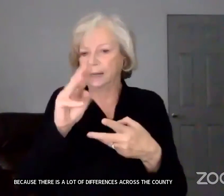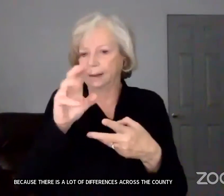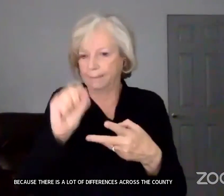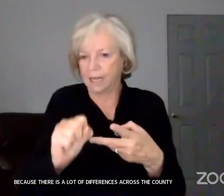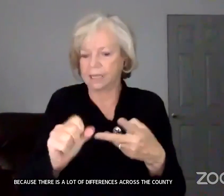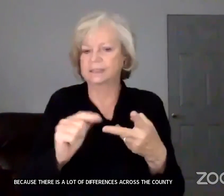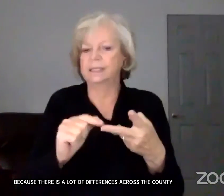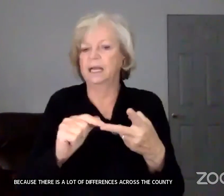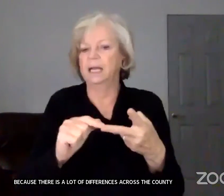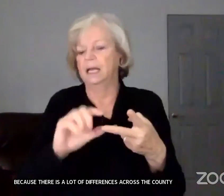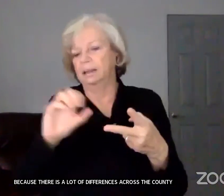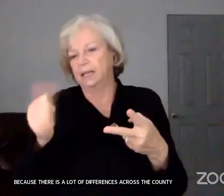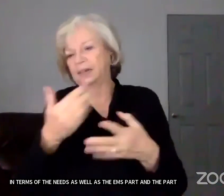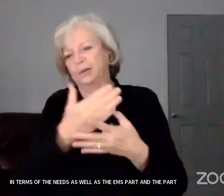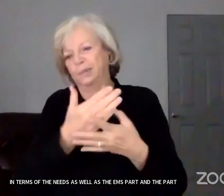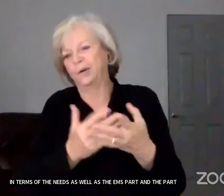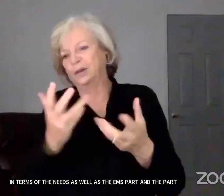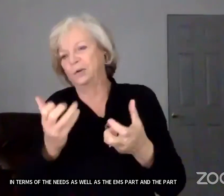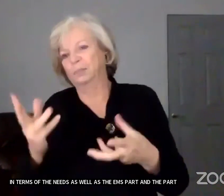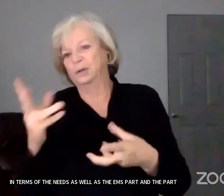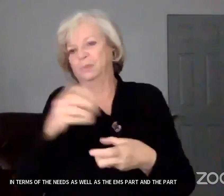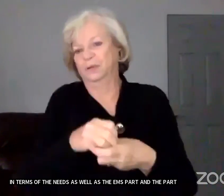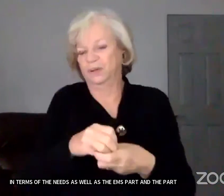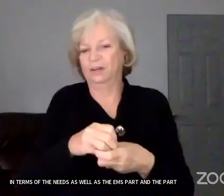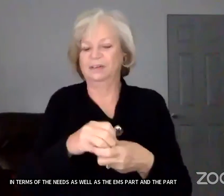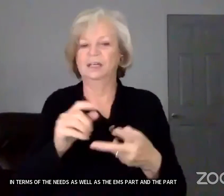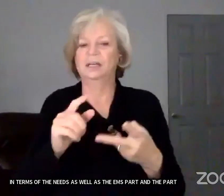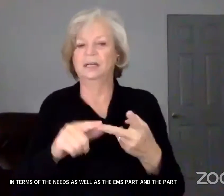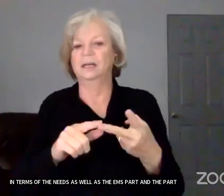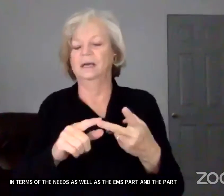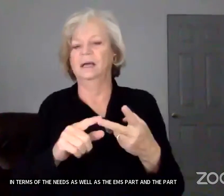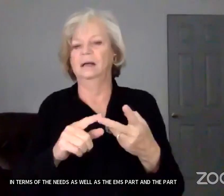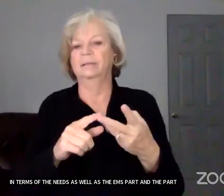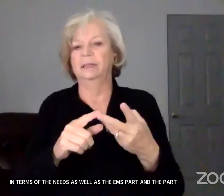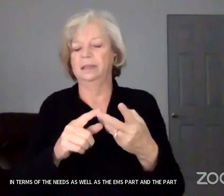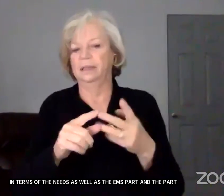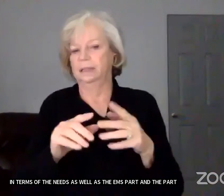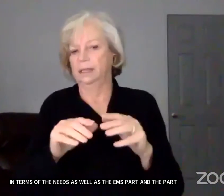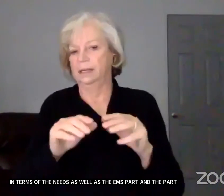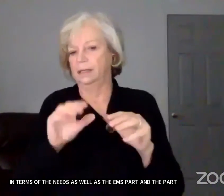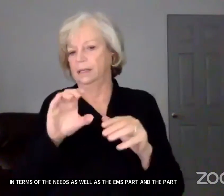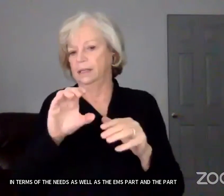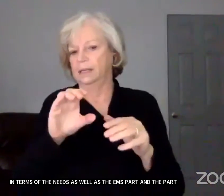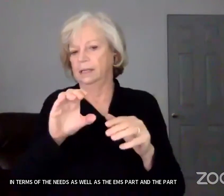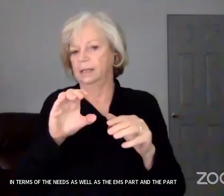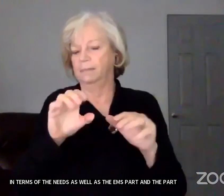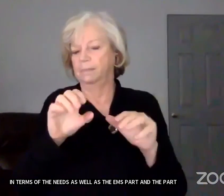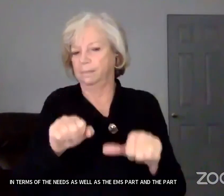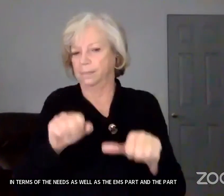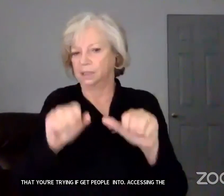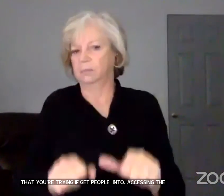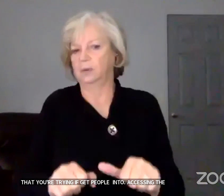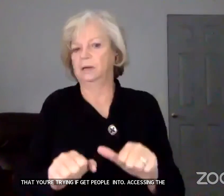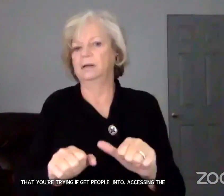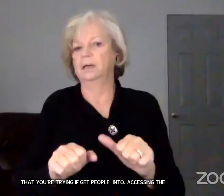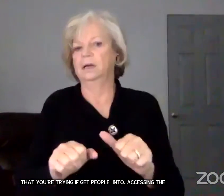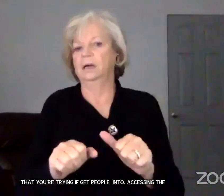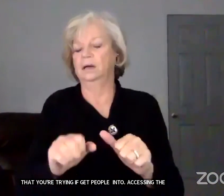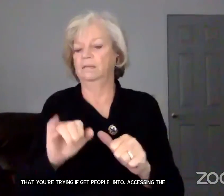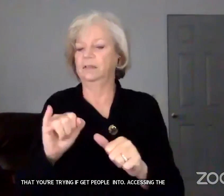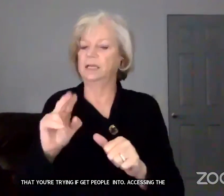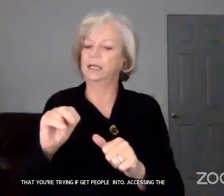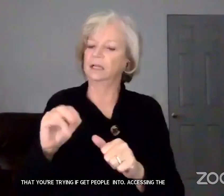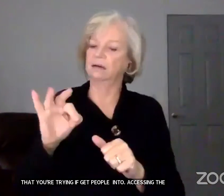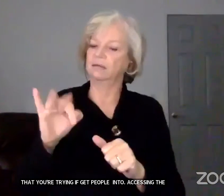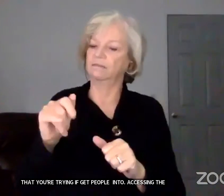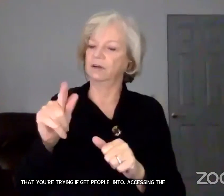get people into. So like assessing the capacity of that particular infrastructure, I think can be important. And then just one